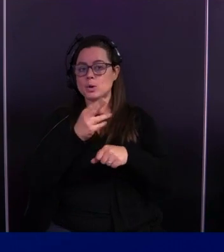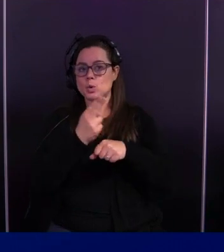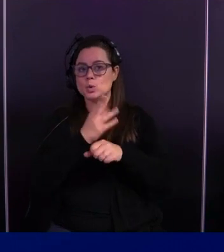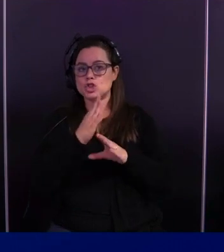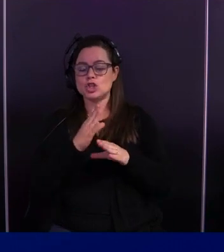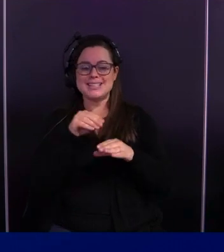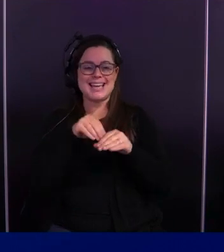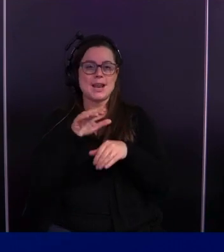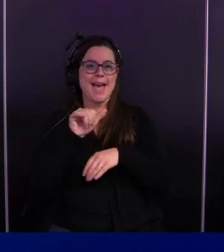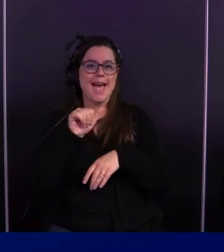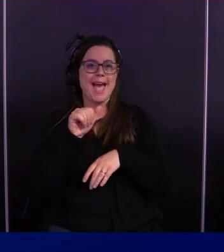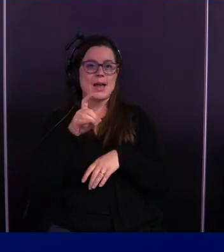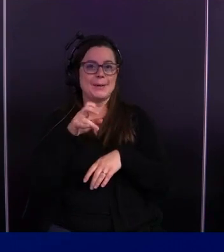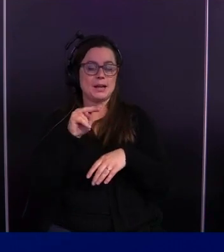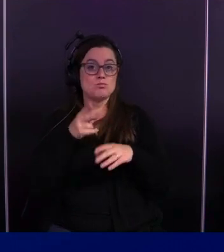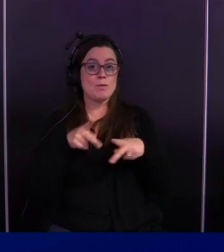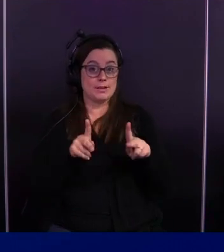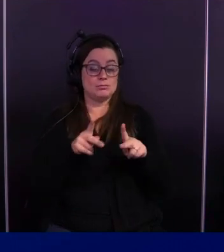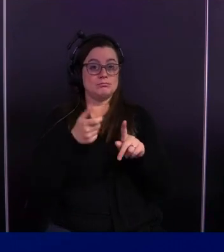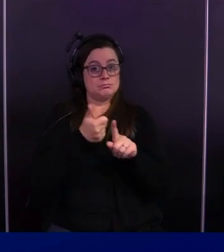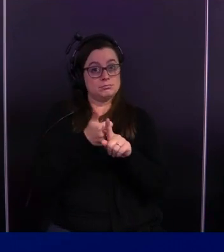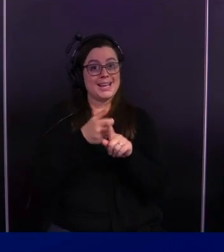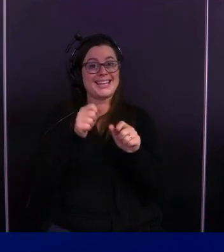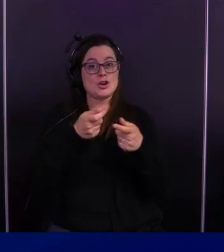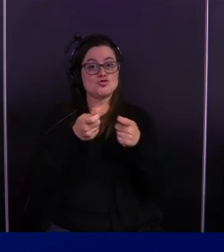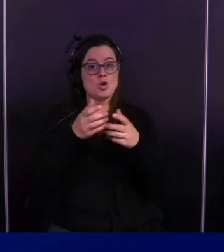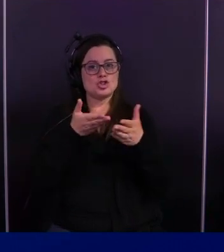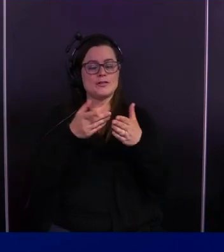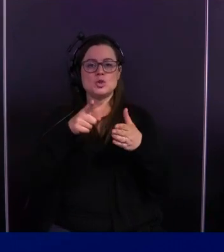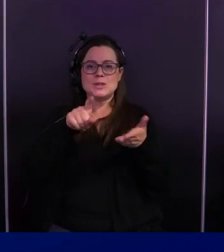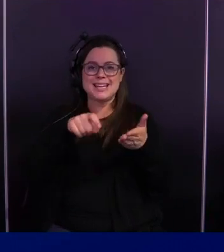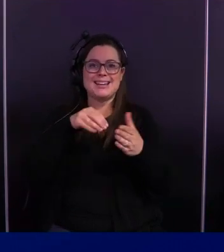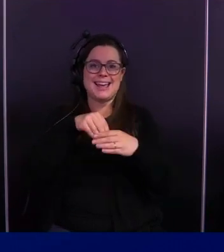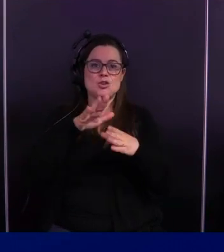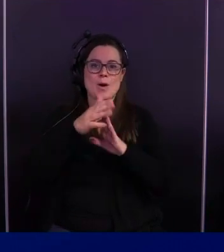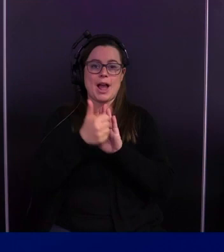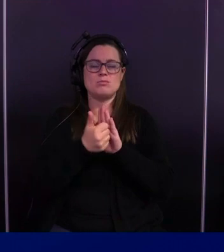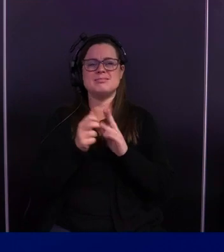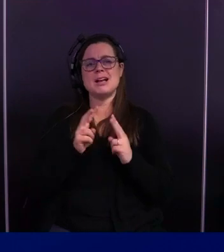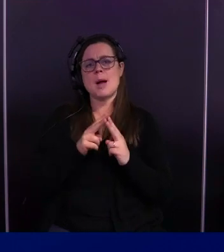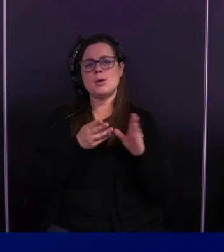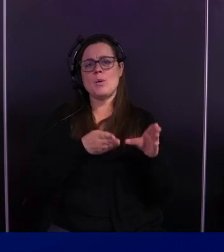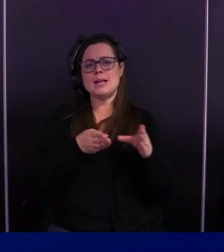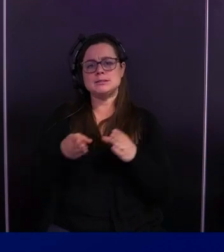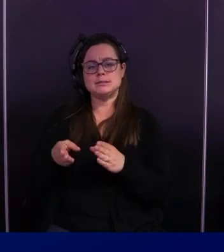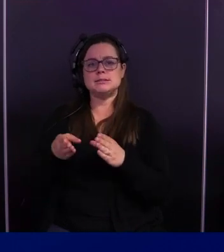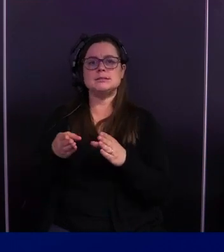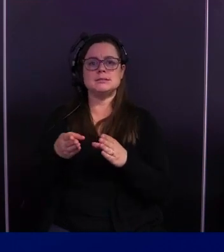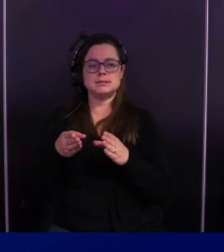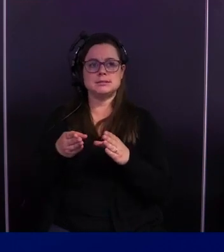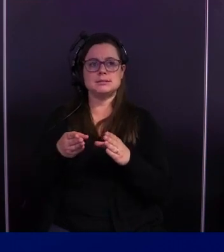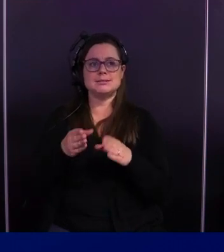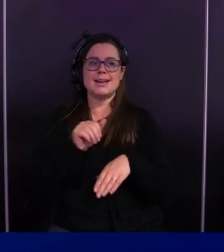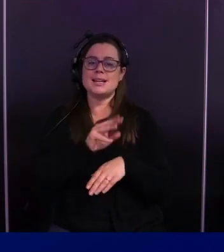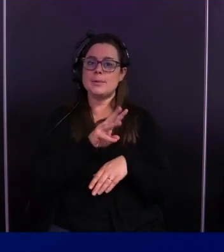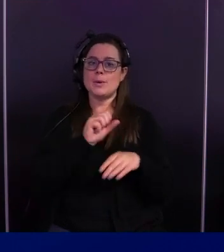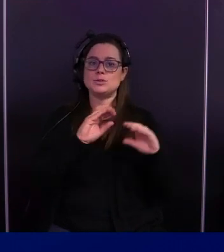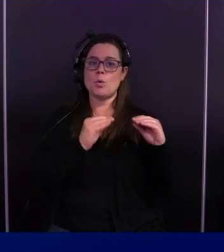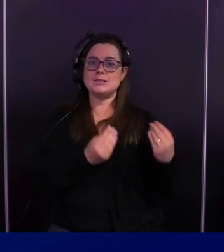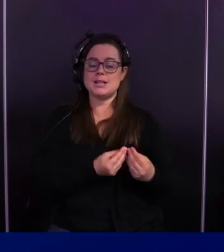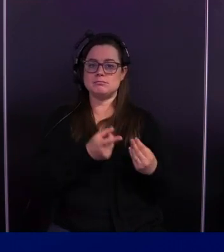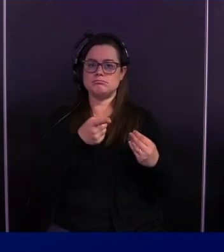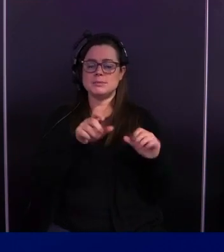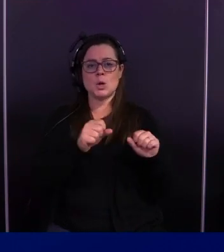with an admin privilege that is able to control the services that you need in your account. So there's a couple of mechanisms. There's AWS organization that you